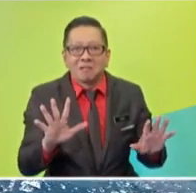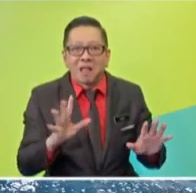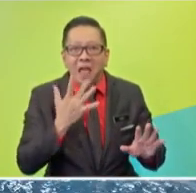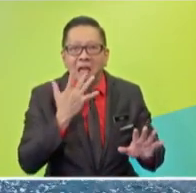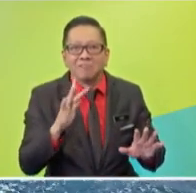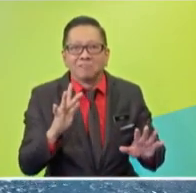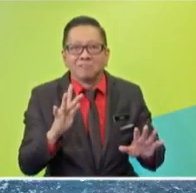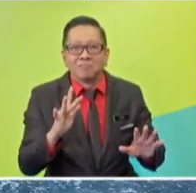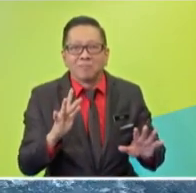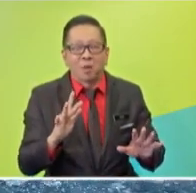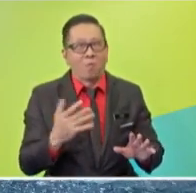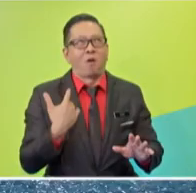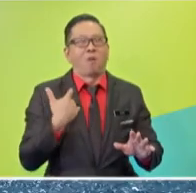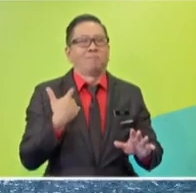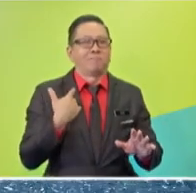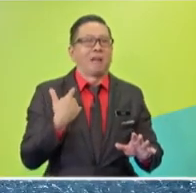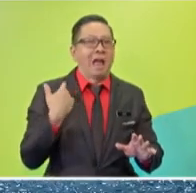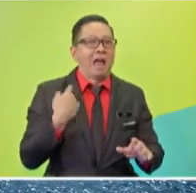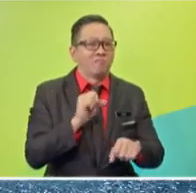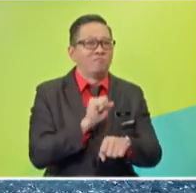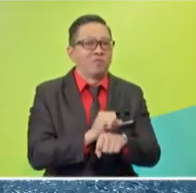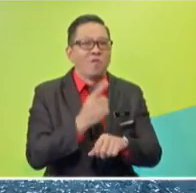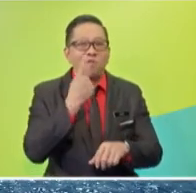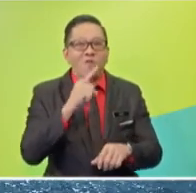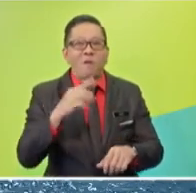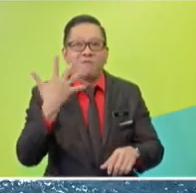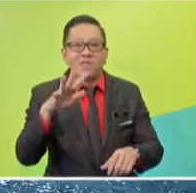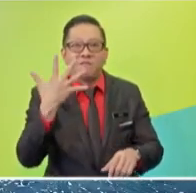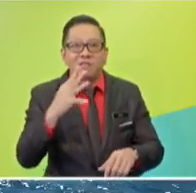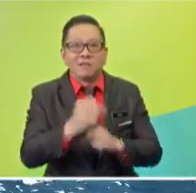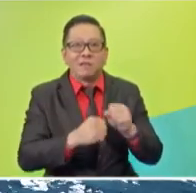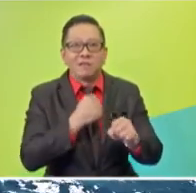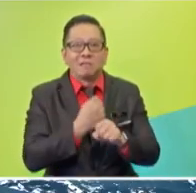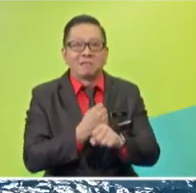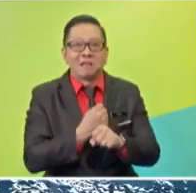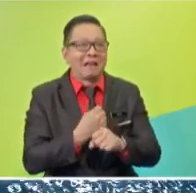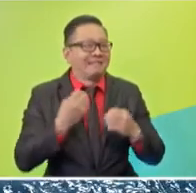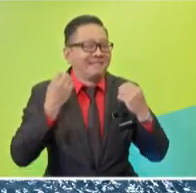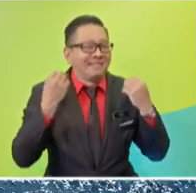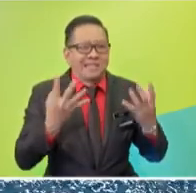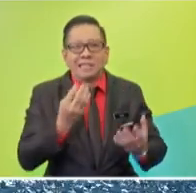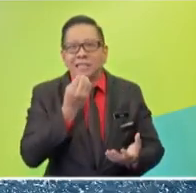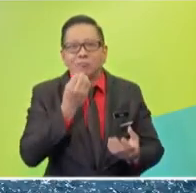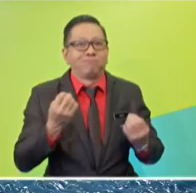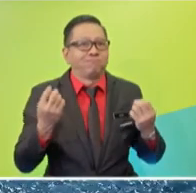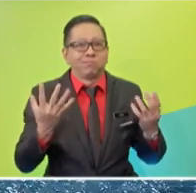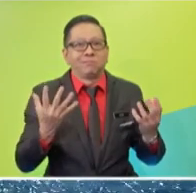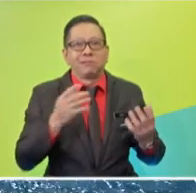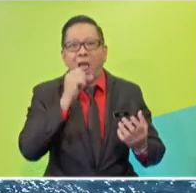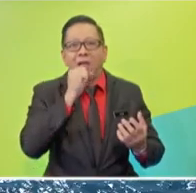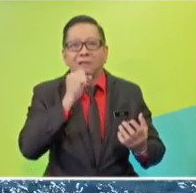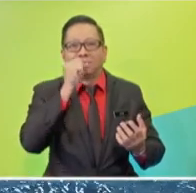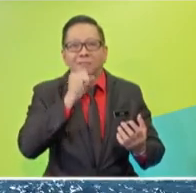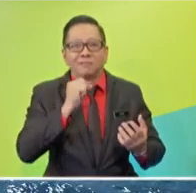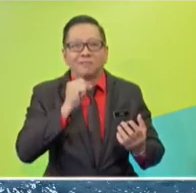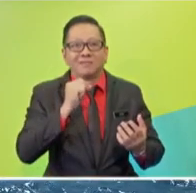job? Well, I've had the job for 15 years, so I've eaten a lot of ice cream. Do you